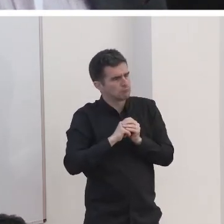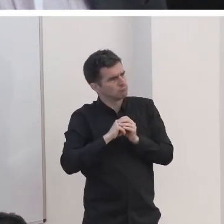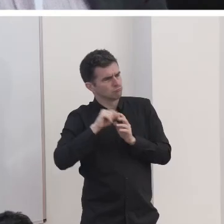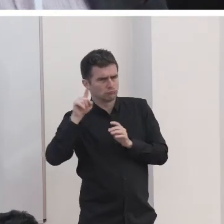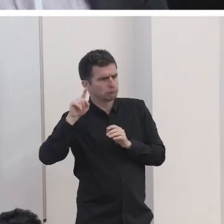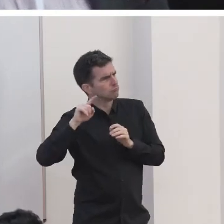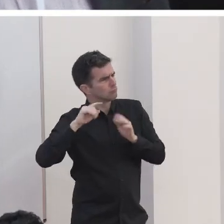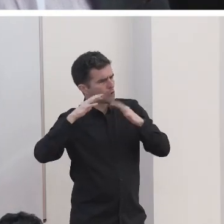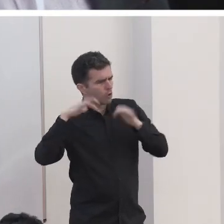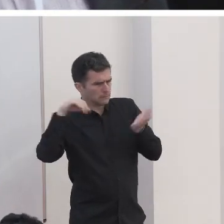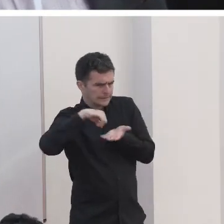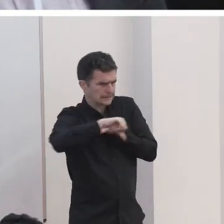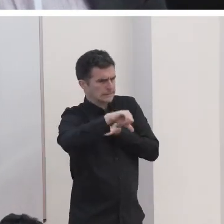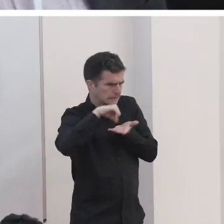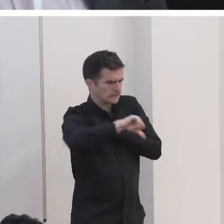in Sierra Leone.